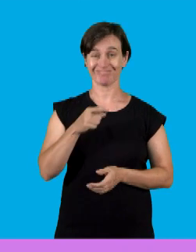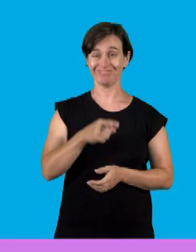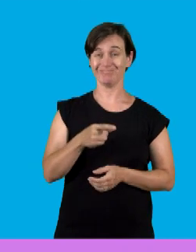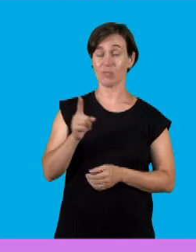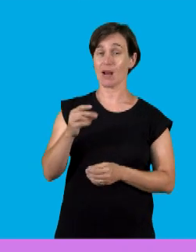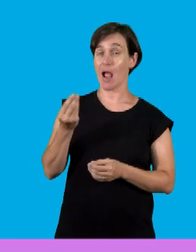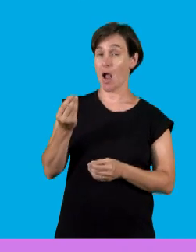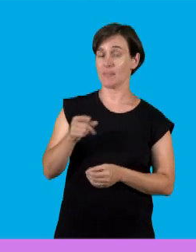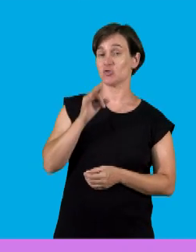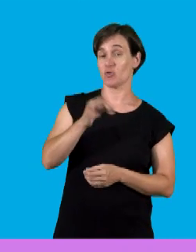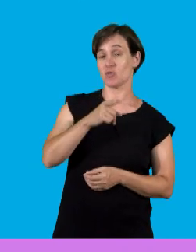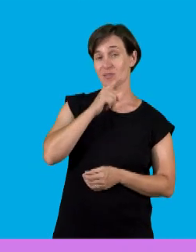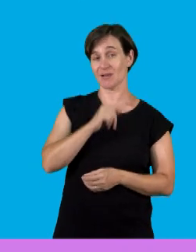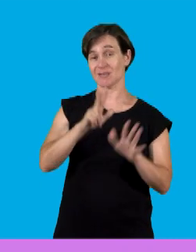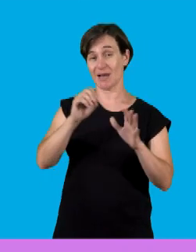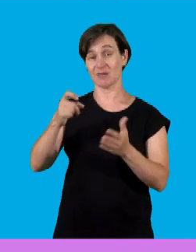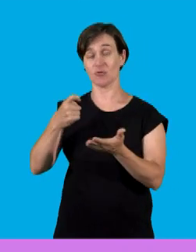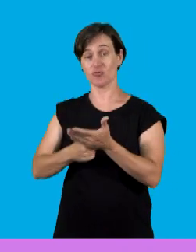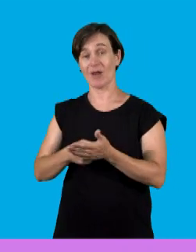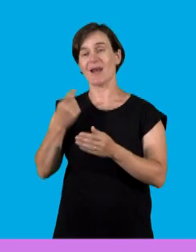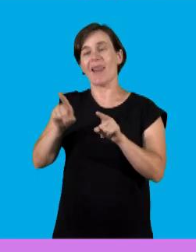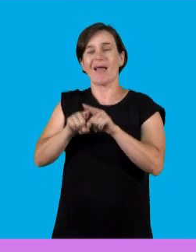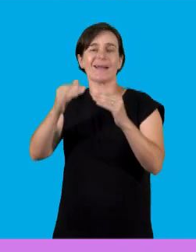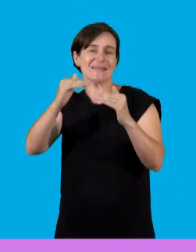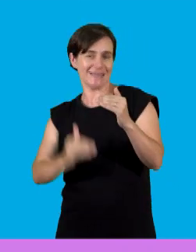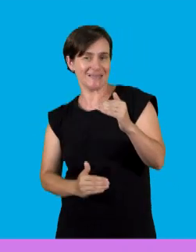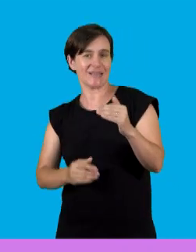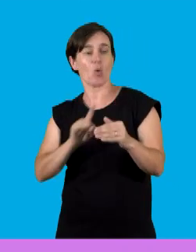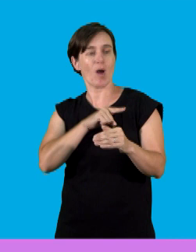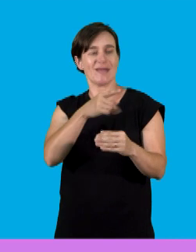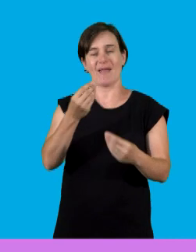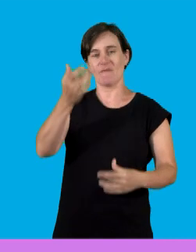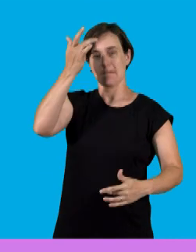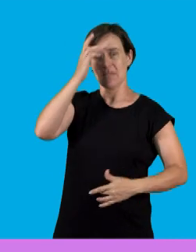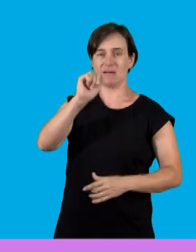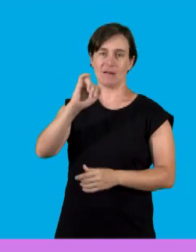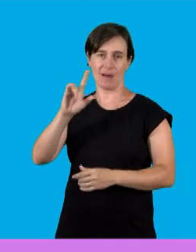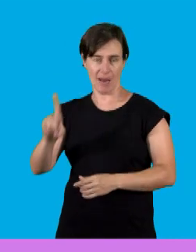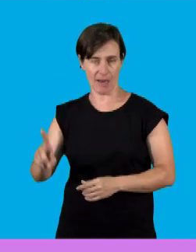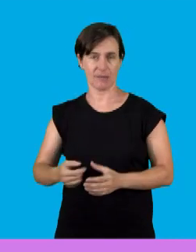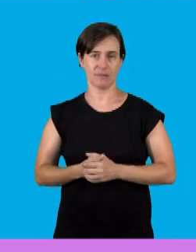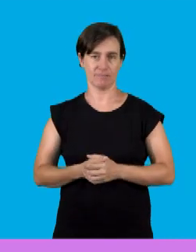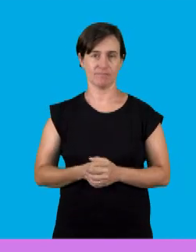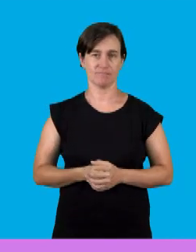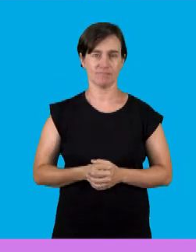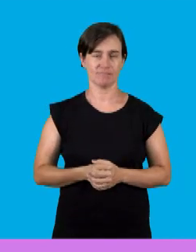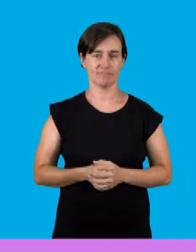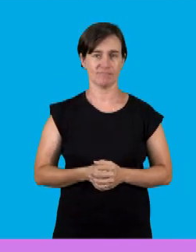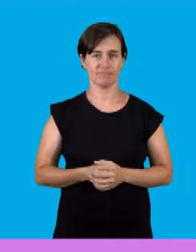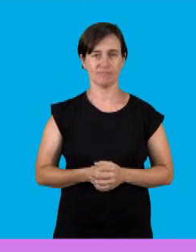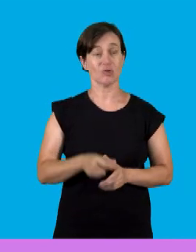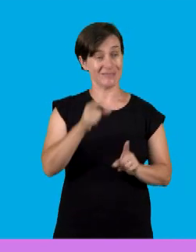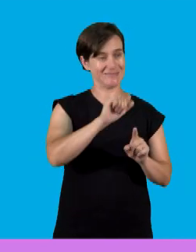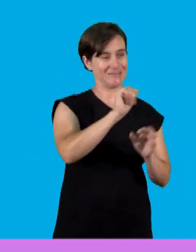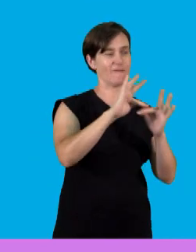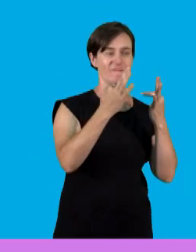get 13,800 Rand discount basically as a medical aid tax credit, since Mr. van Rooyen